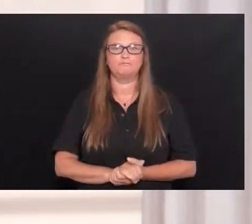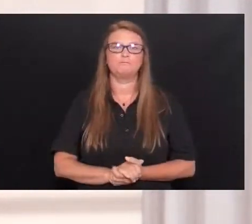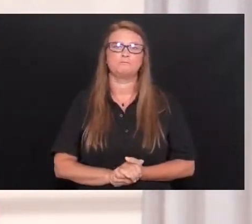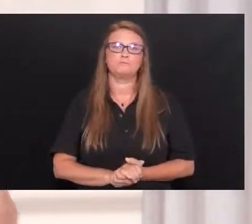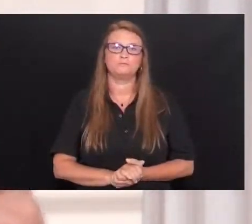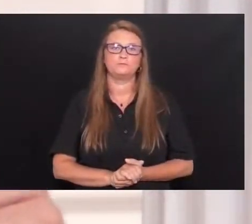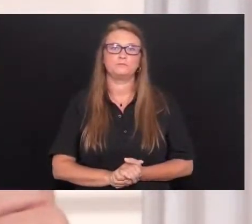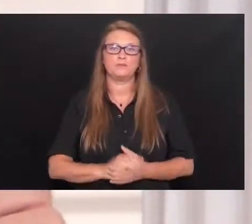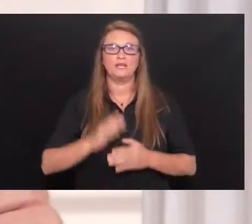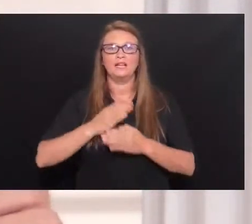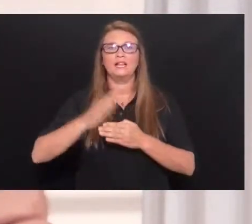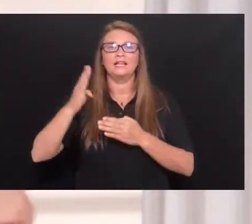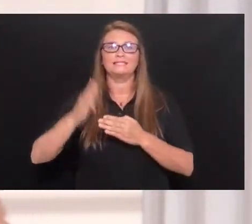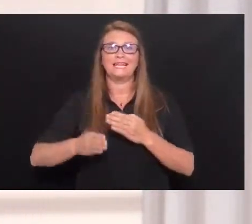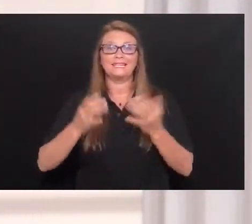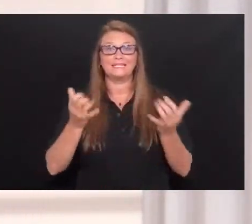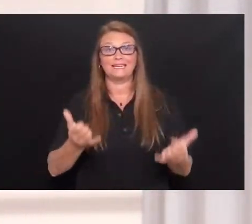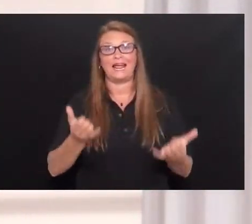Let's end it now.